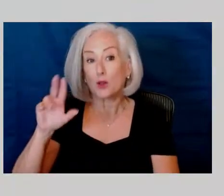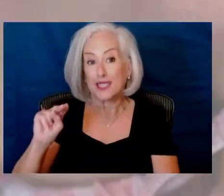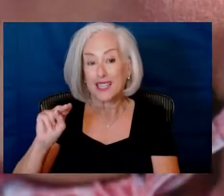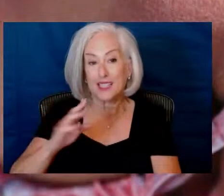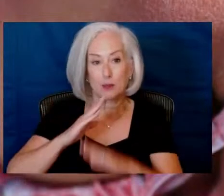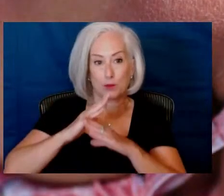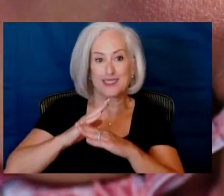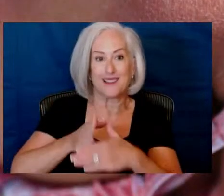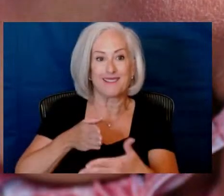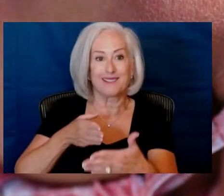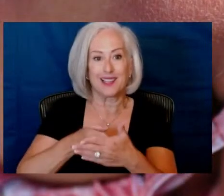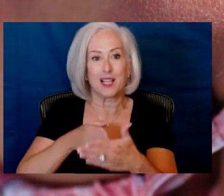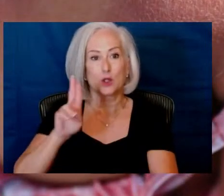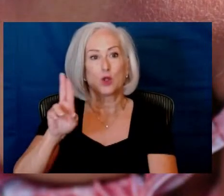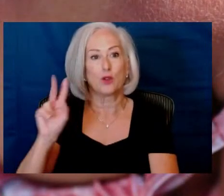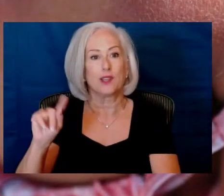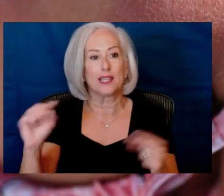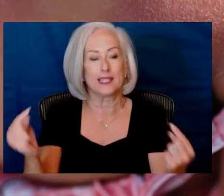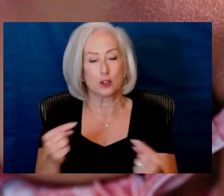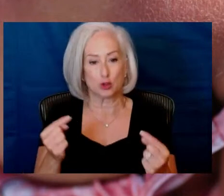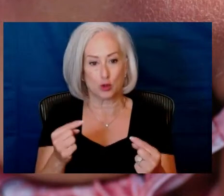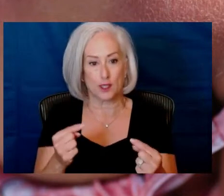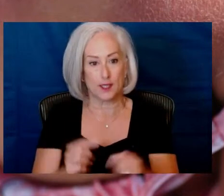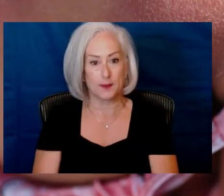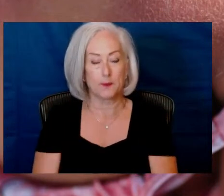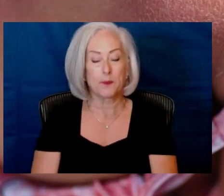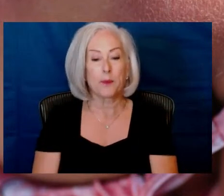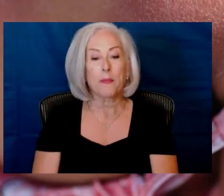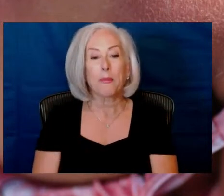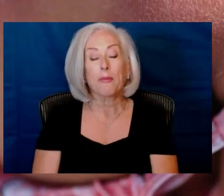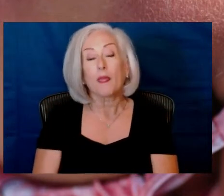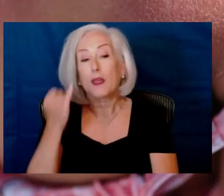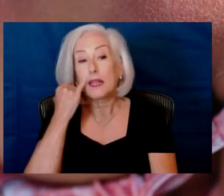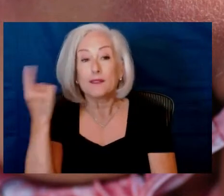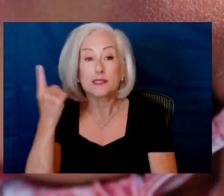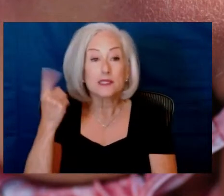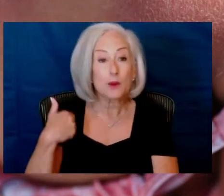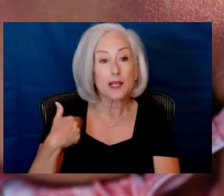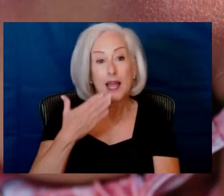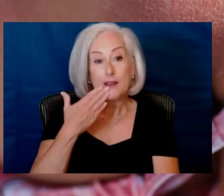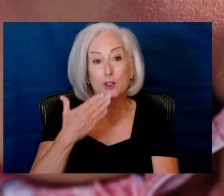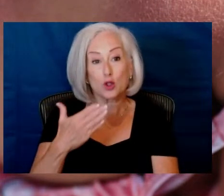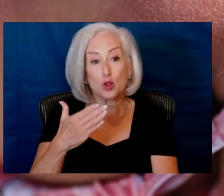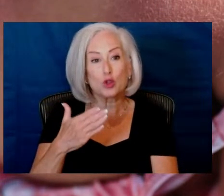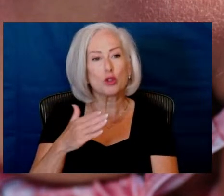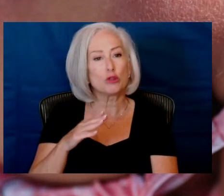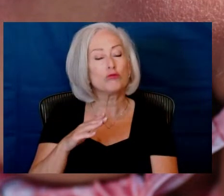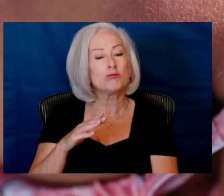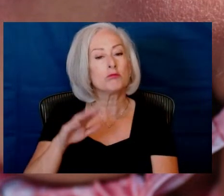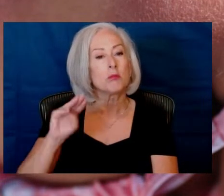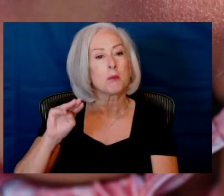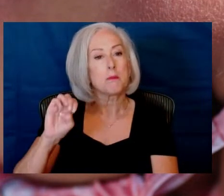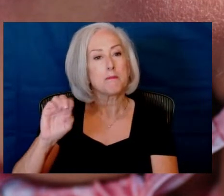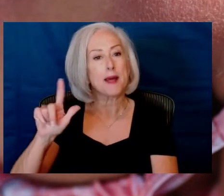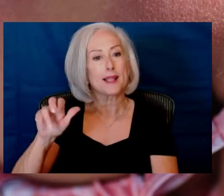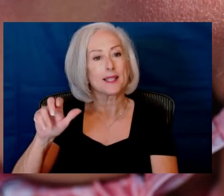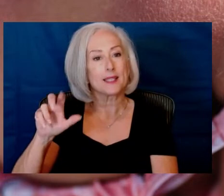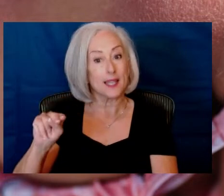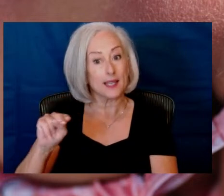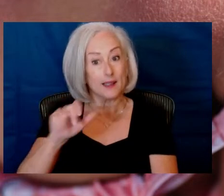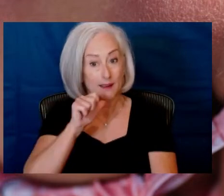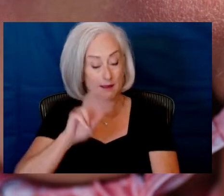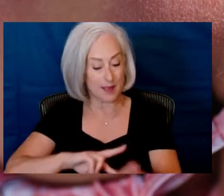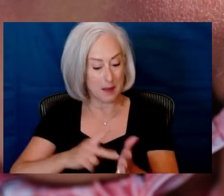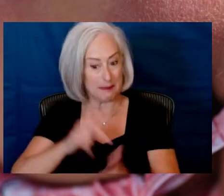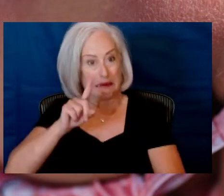a complete, means if someone who has a good amount of melanin pigment, that they will not get a sunburn. It's just it